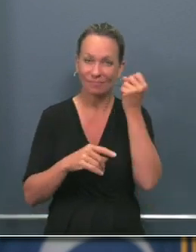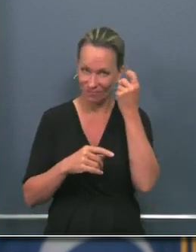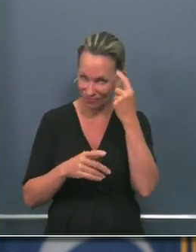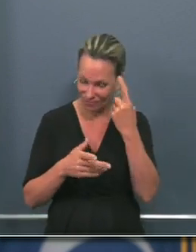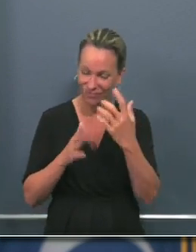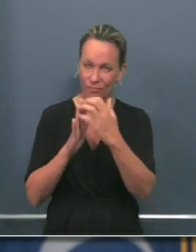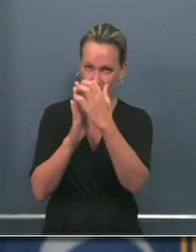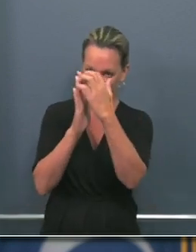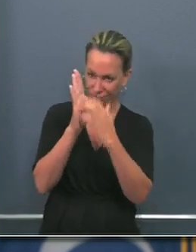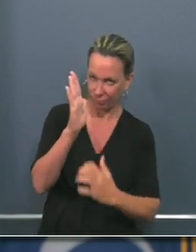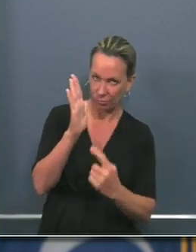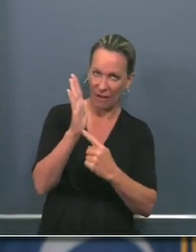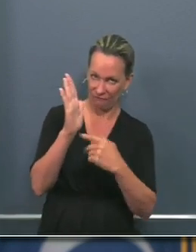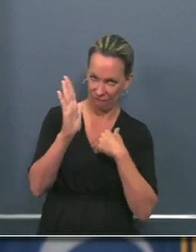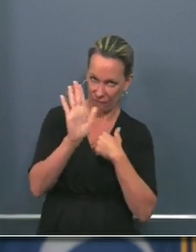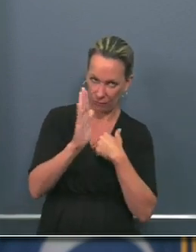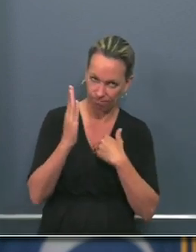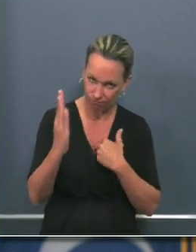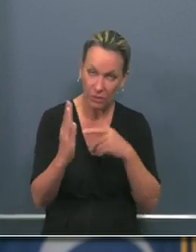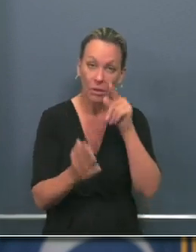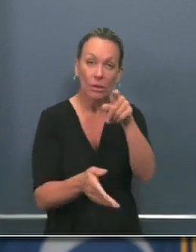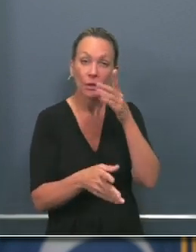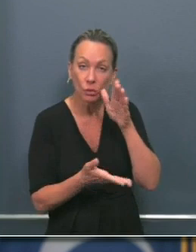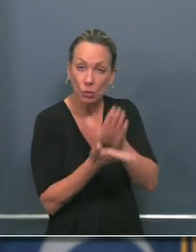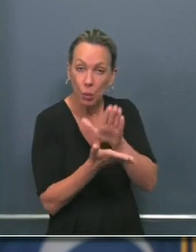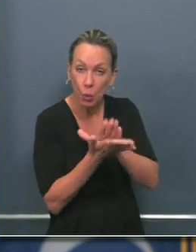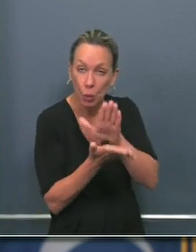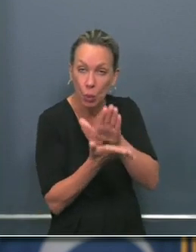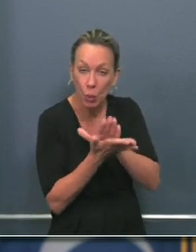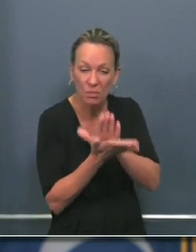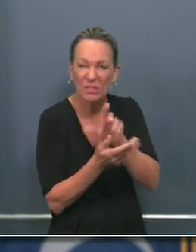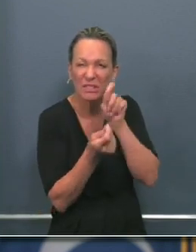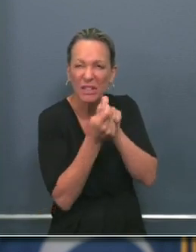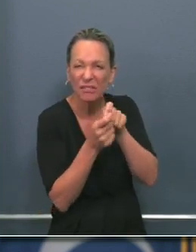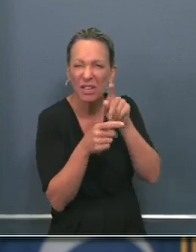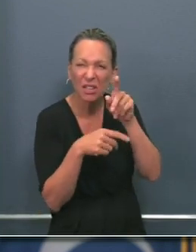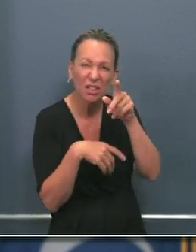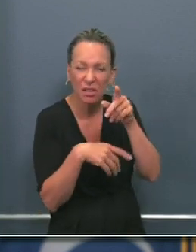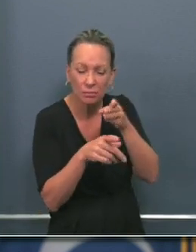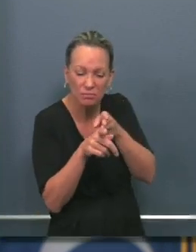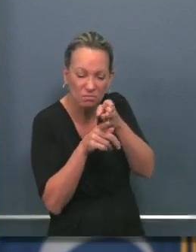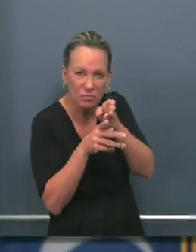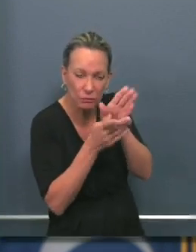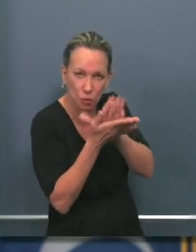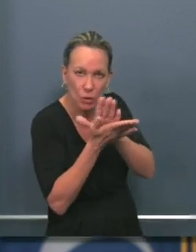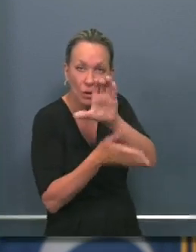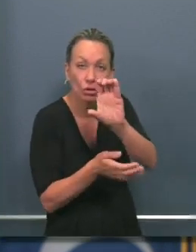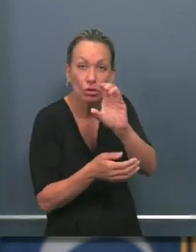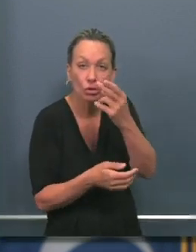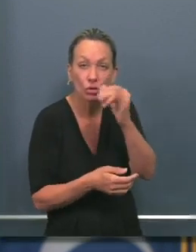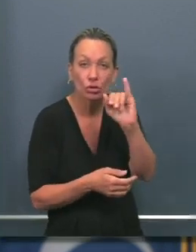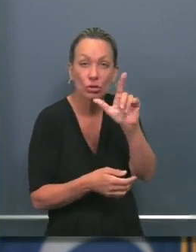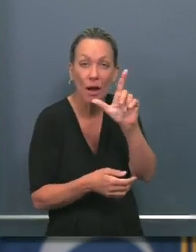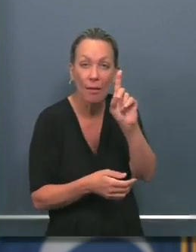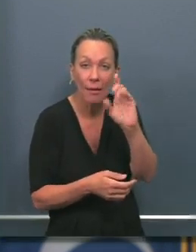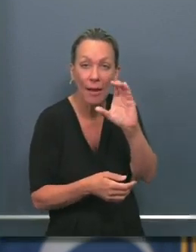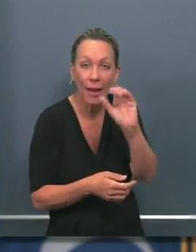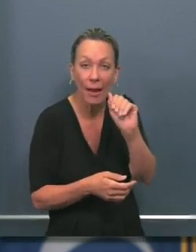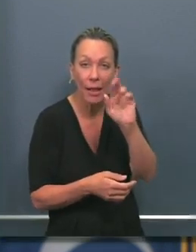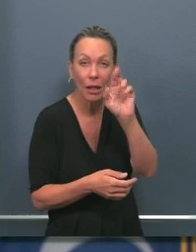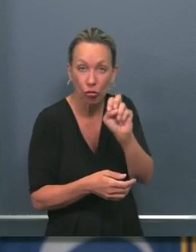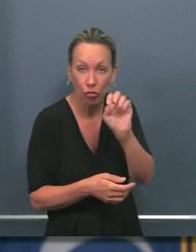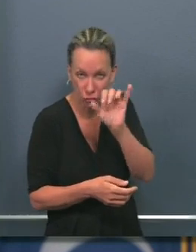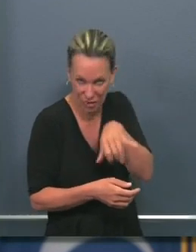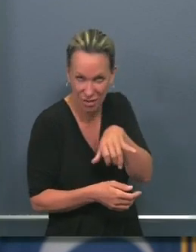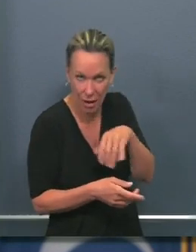schools. We are working with the film industry, television industry. We chose to engage a little bit more formally. We were hoping